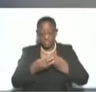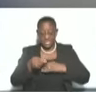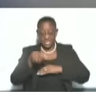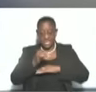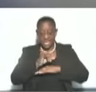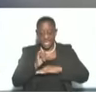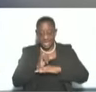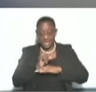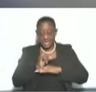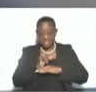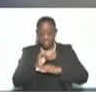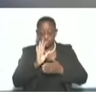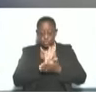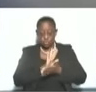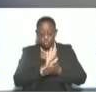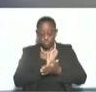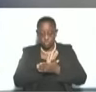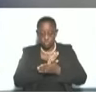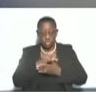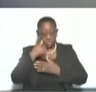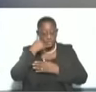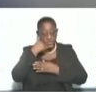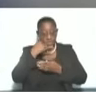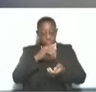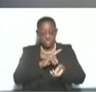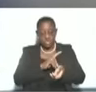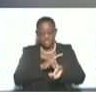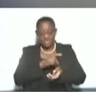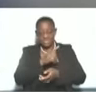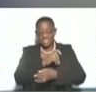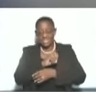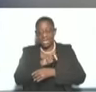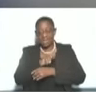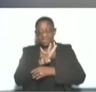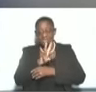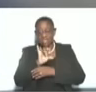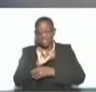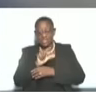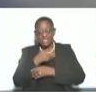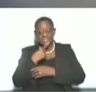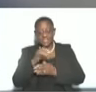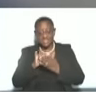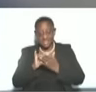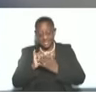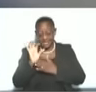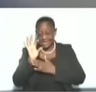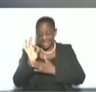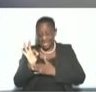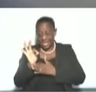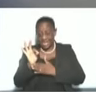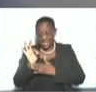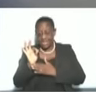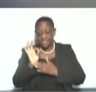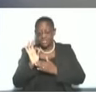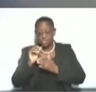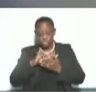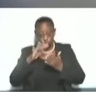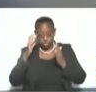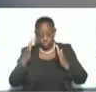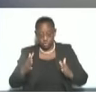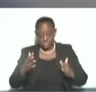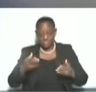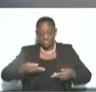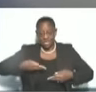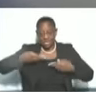Minister of Health and Wellness, the Honorable Dr. Michael Darville, who confirmed that 9 students were battling upper respiratory tract